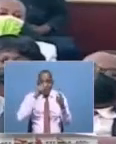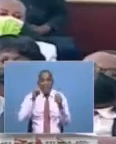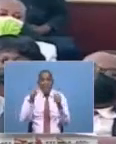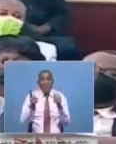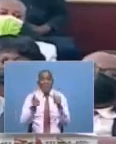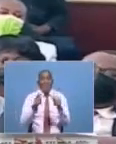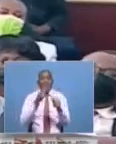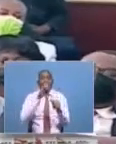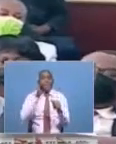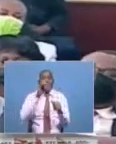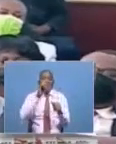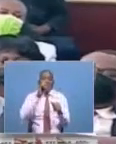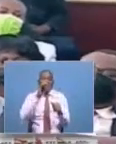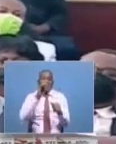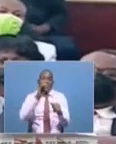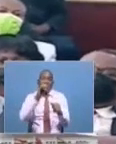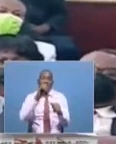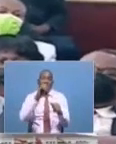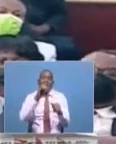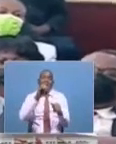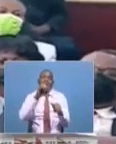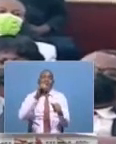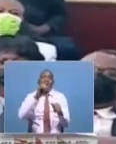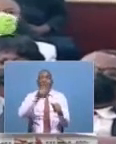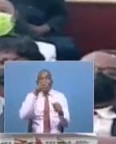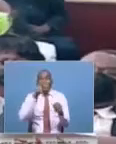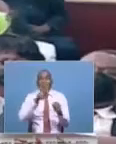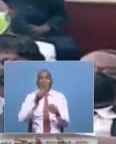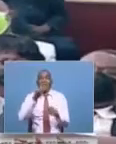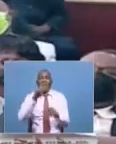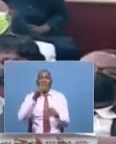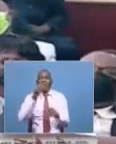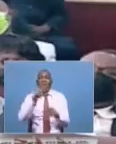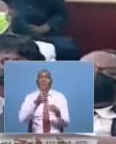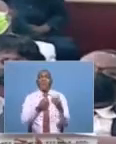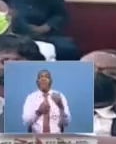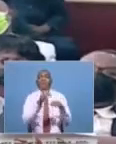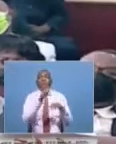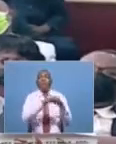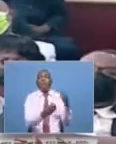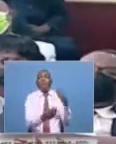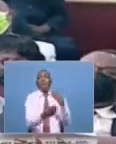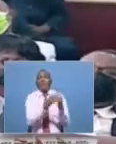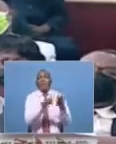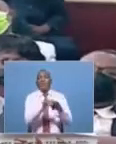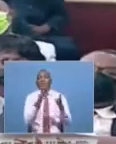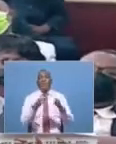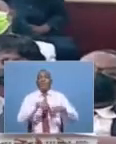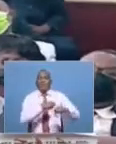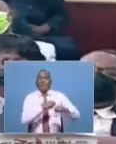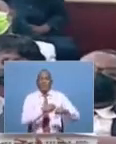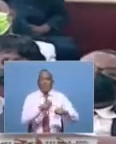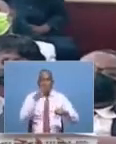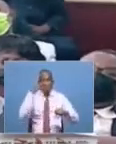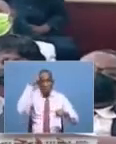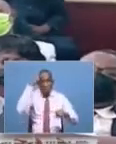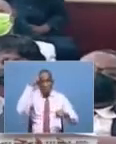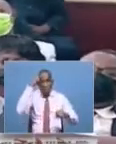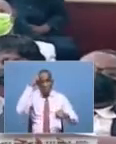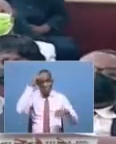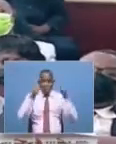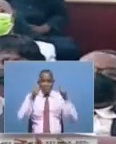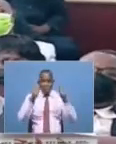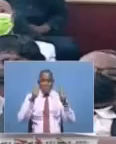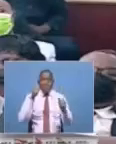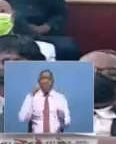defendant, Adamu Dramani, should be called upon to open his defense in the interest of justice. That